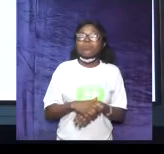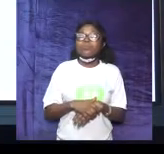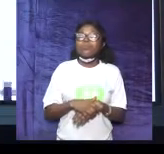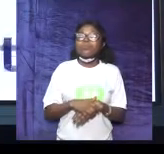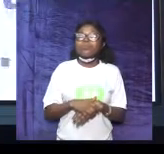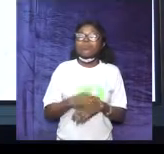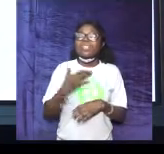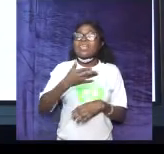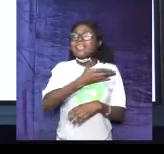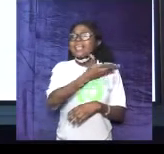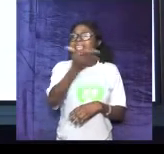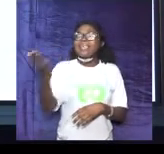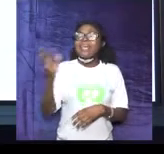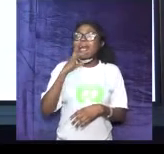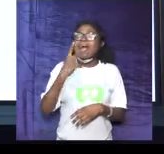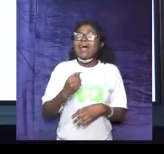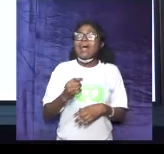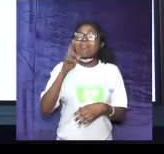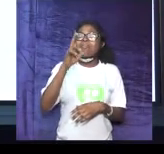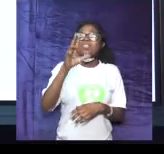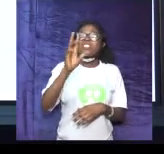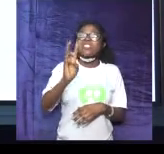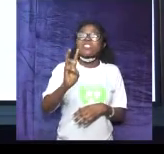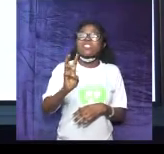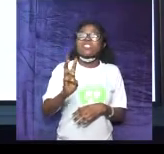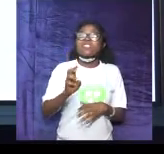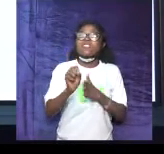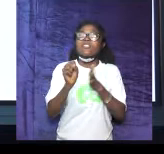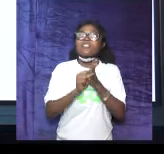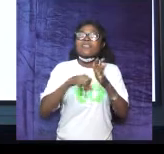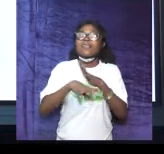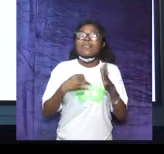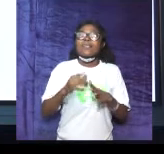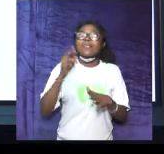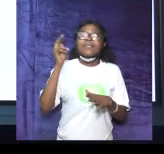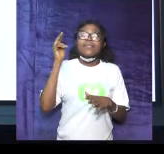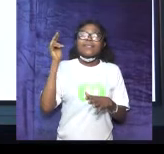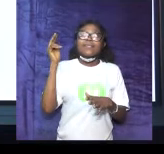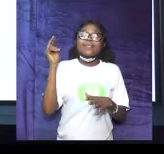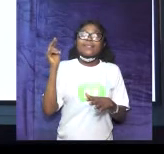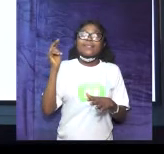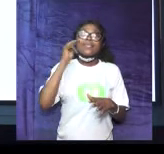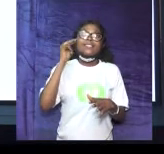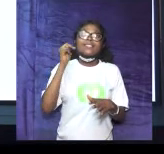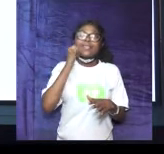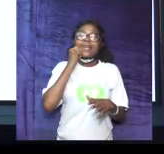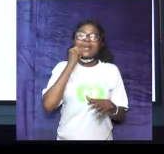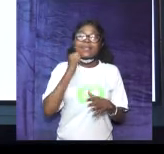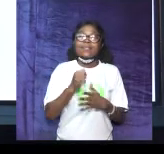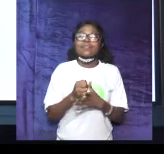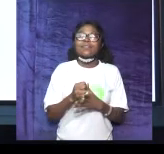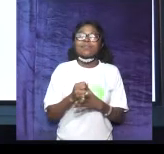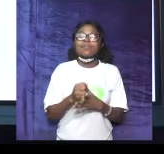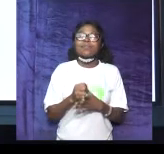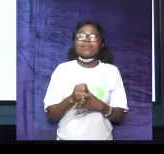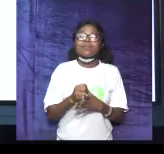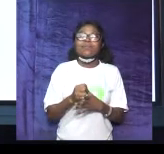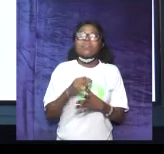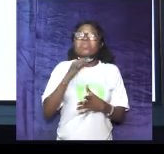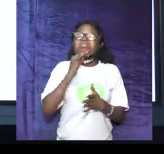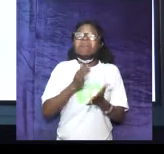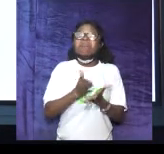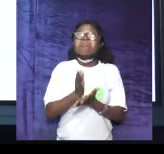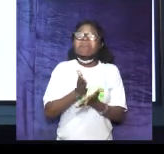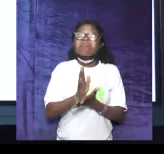Yes. There are 36 states in Nigeria. There are 36 states